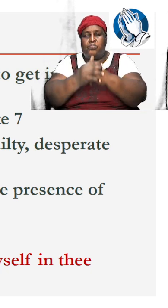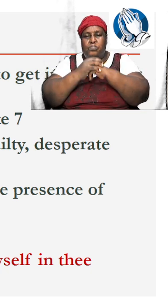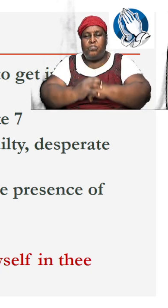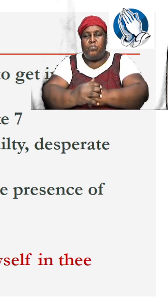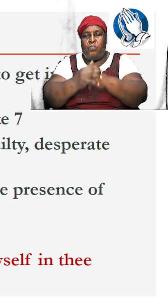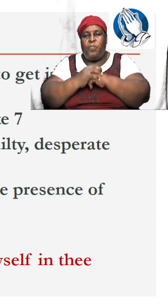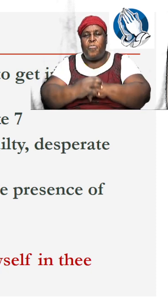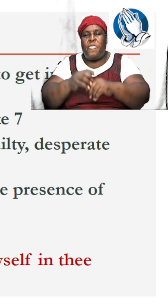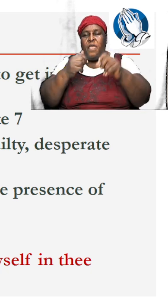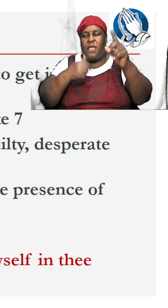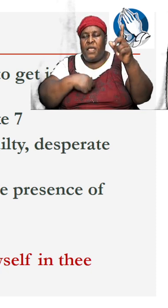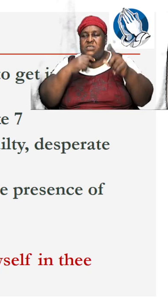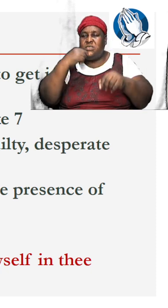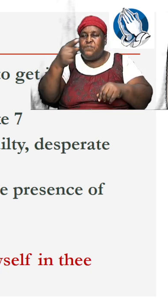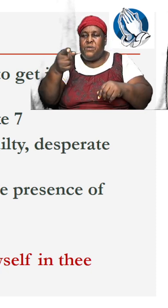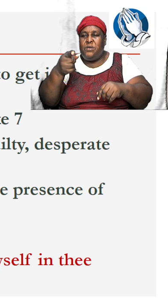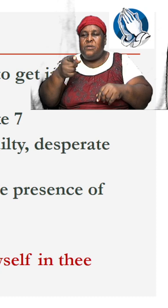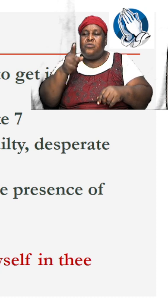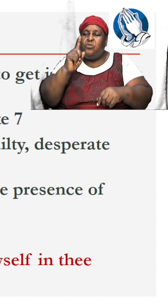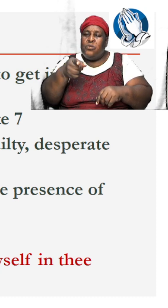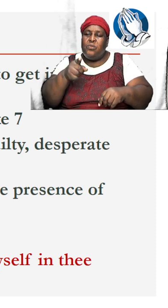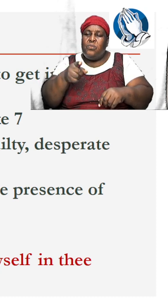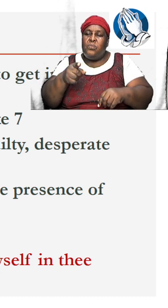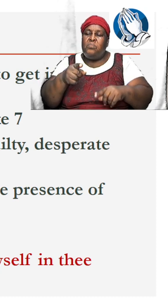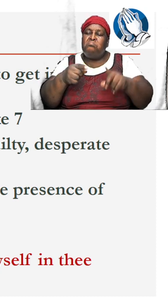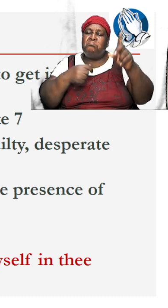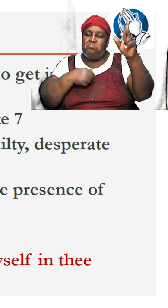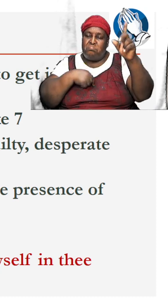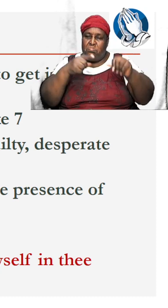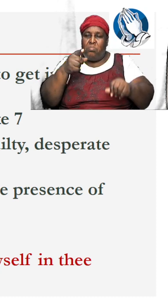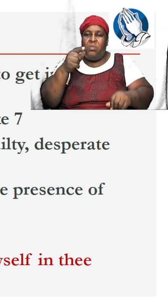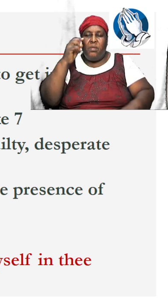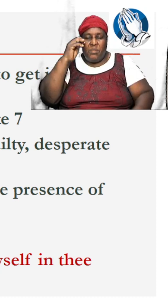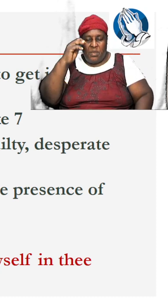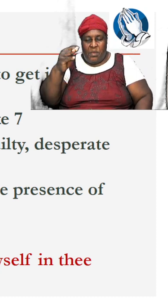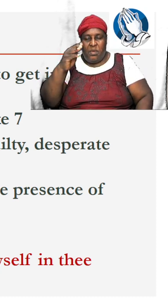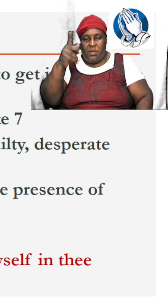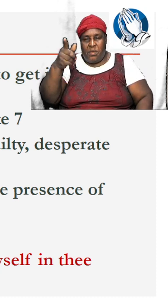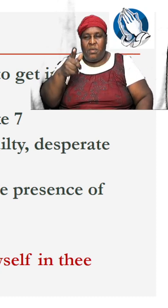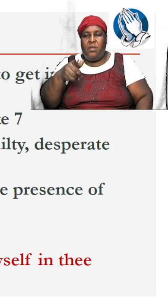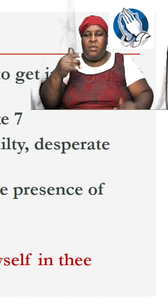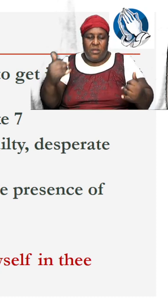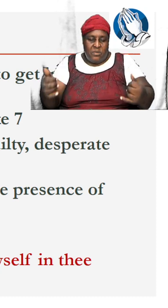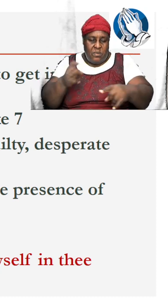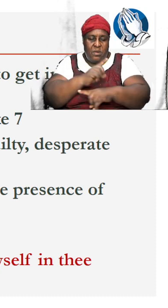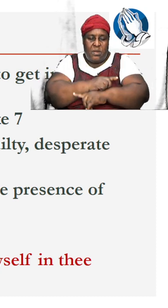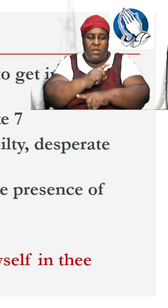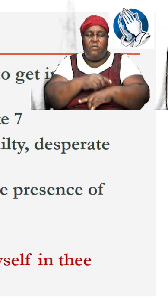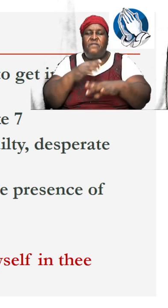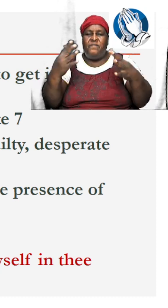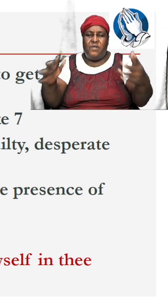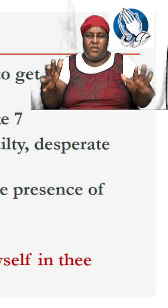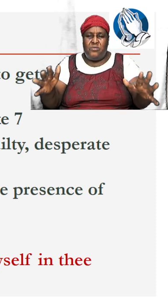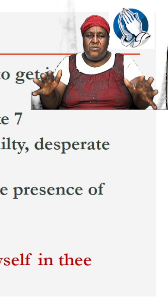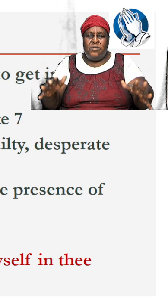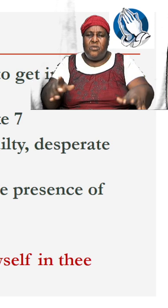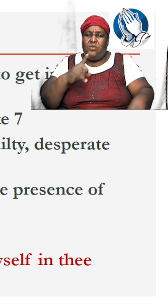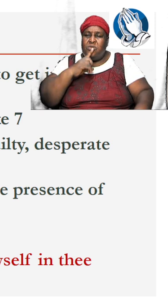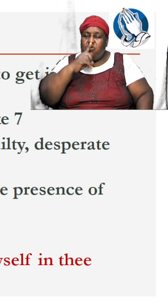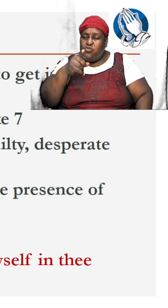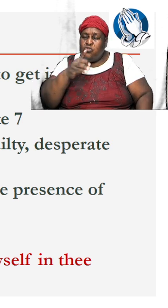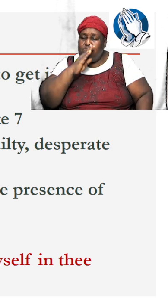that speak unto thee am he. And today we close it by saying that the truth be